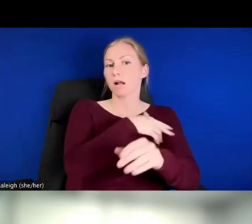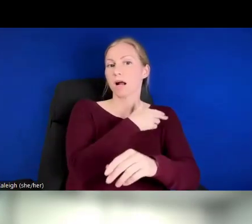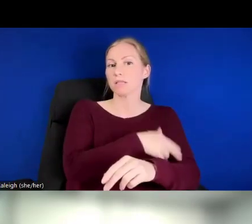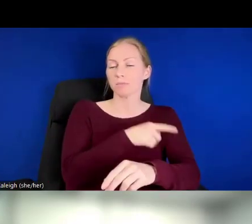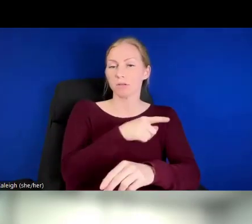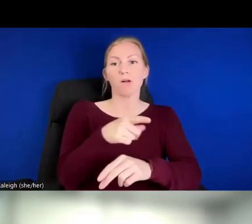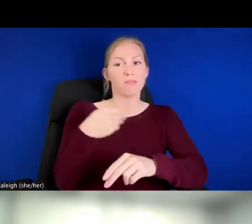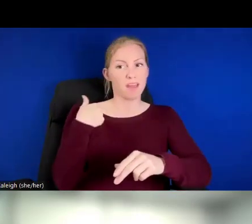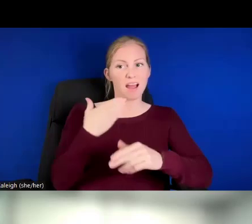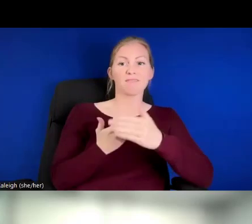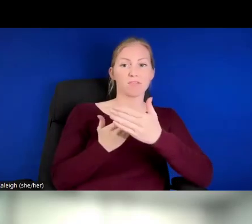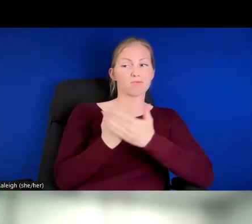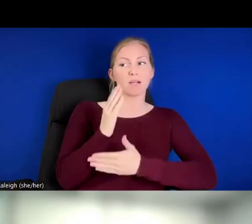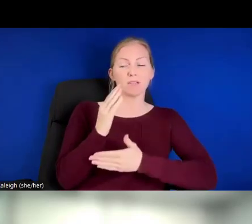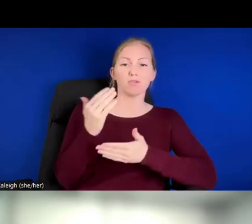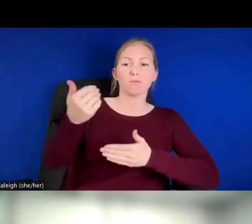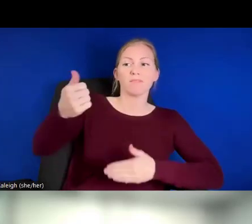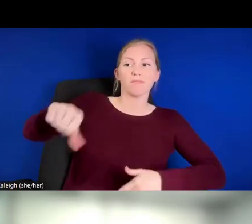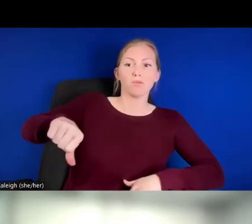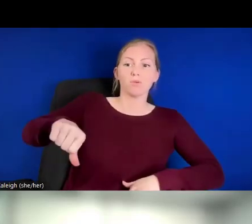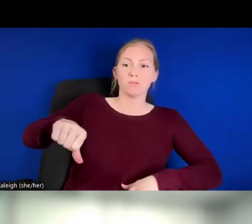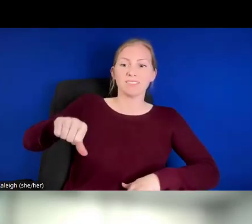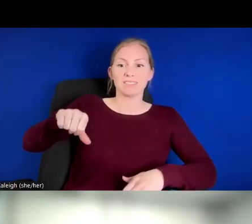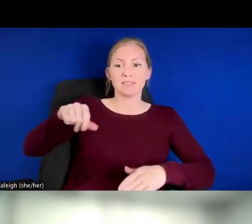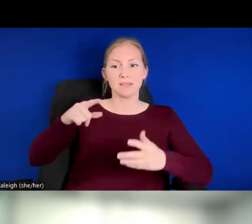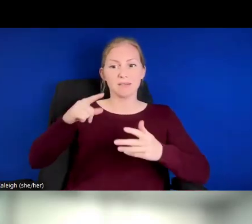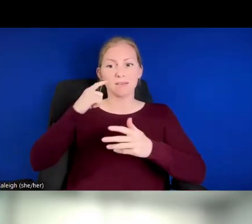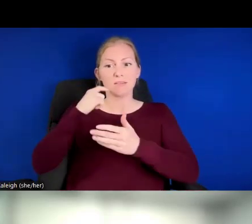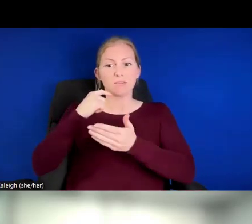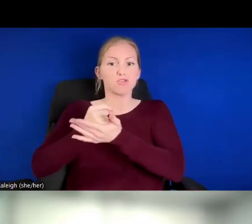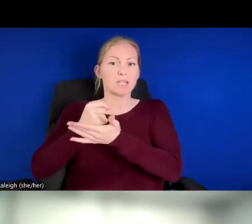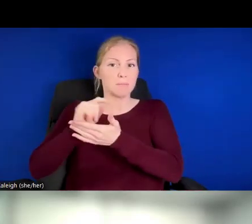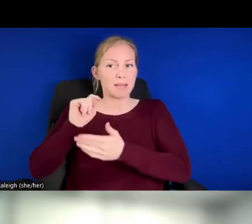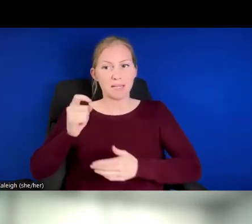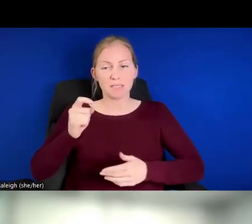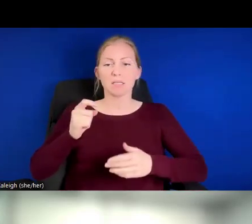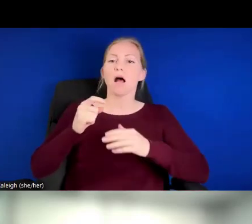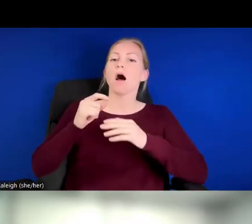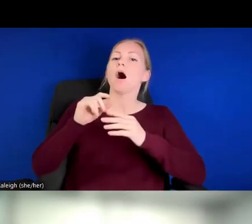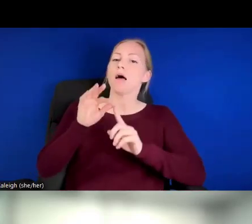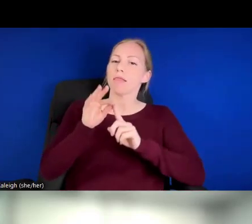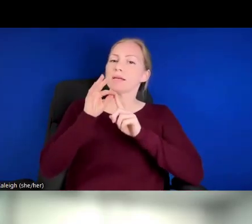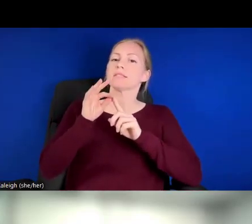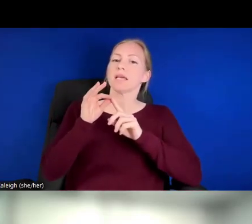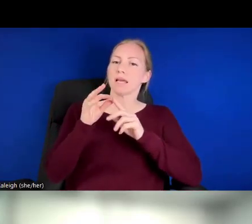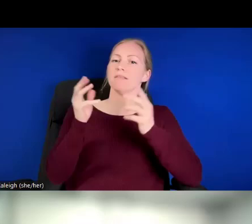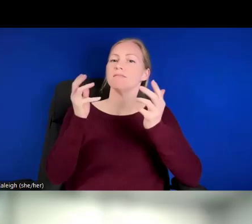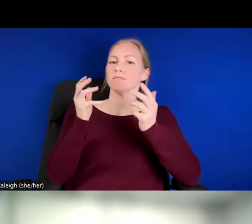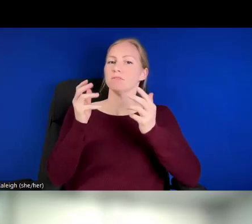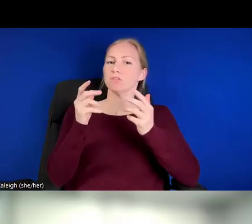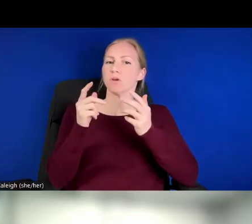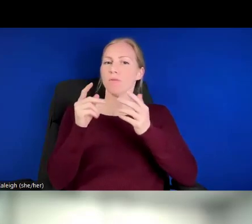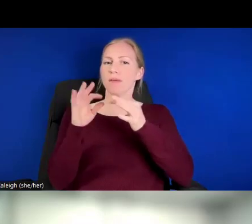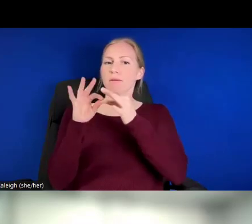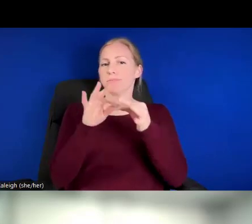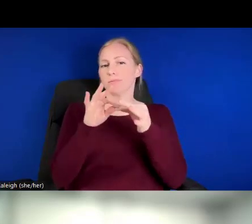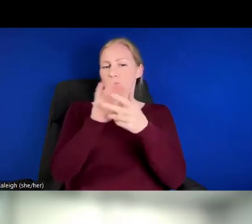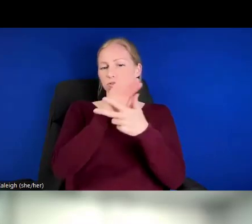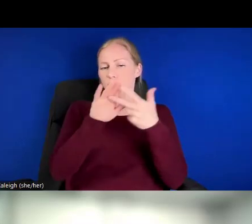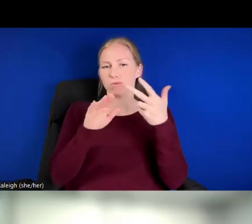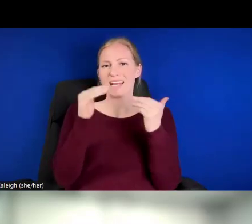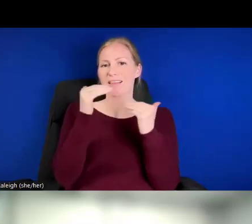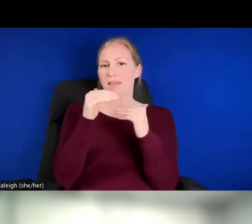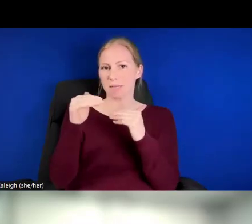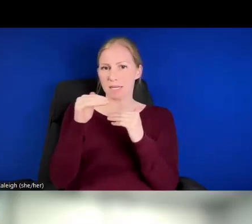treatment unless they fit within those three limited circumstances that we discussed. So DLC will